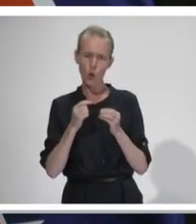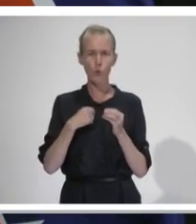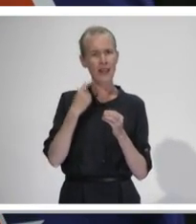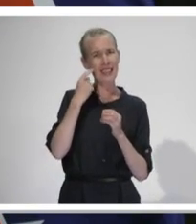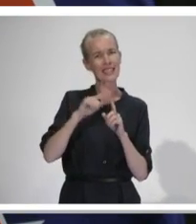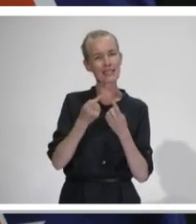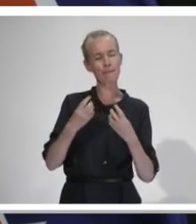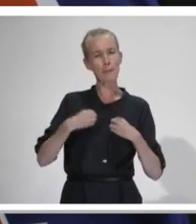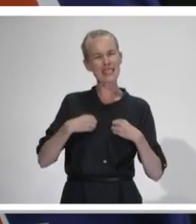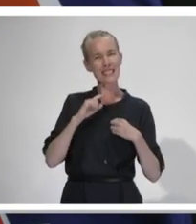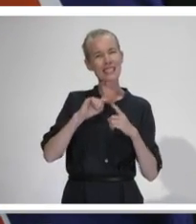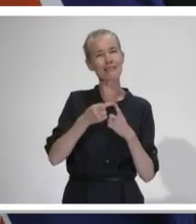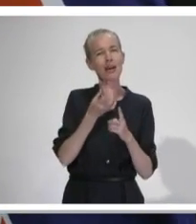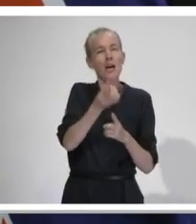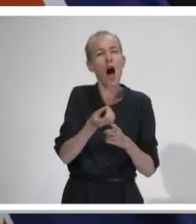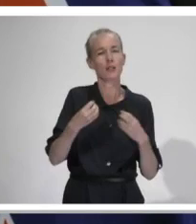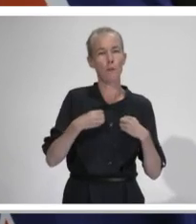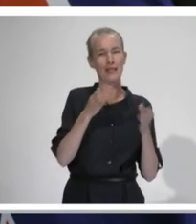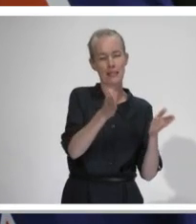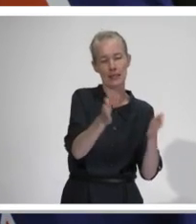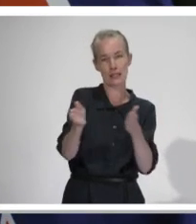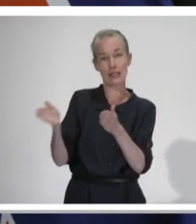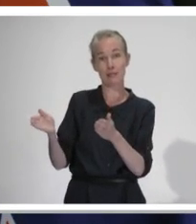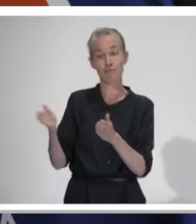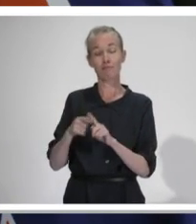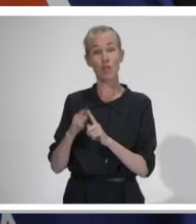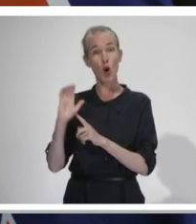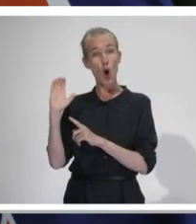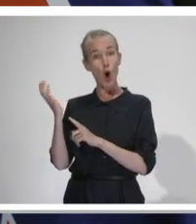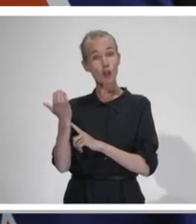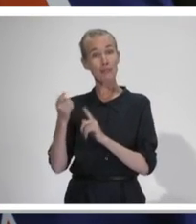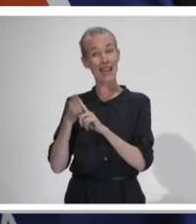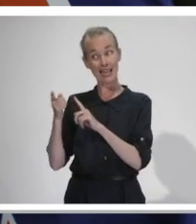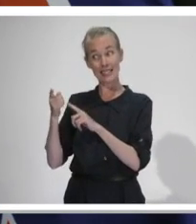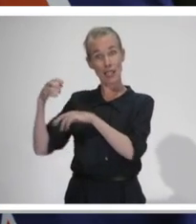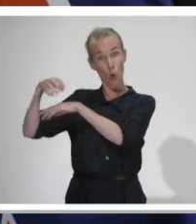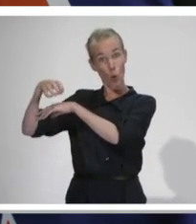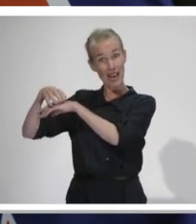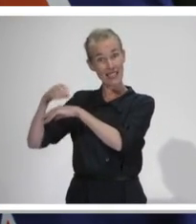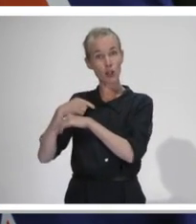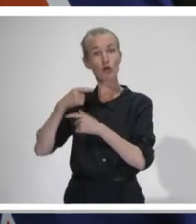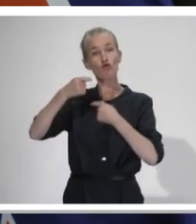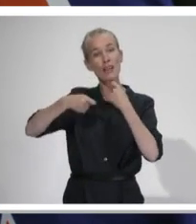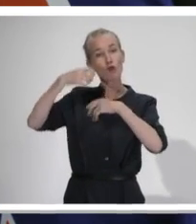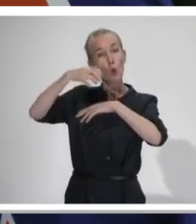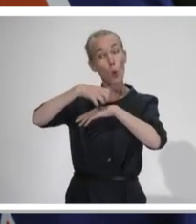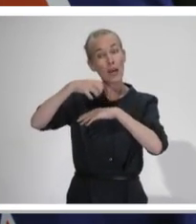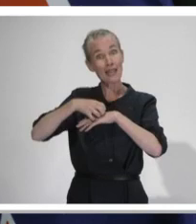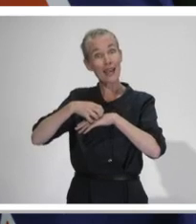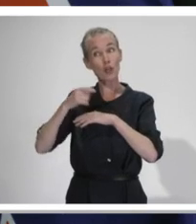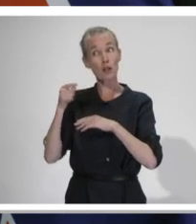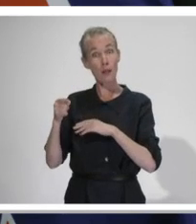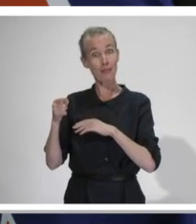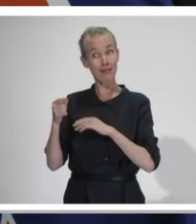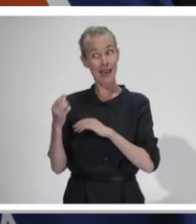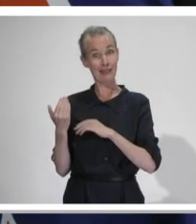sectors. It's quite clear from the hospitality and restaurant associations that they're pleased that some of their businesses are now going to be able